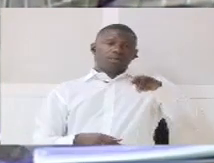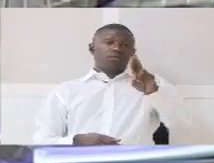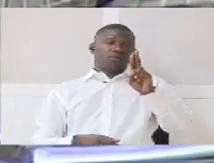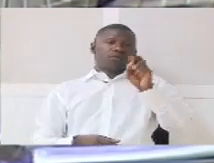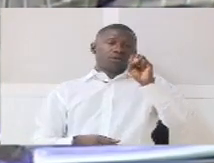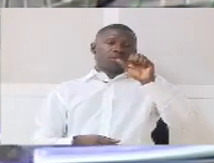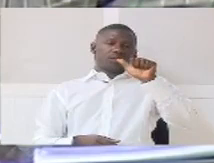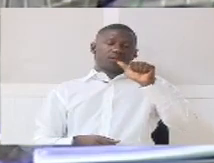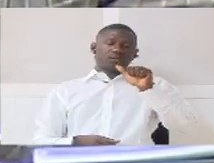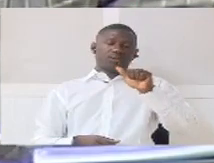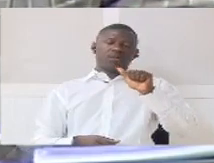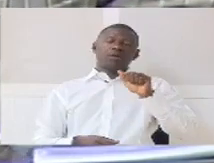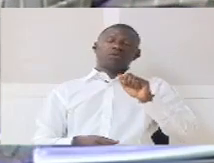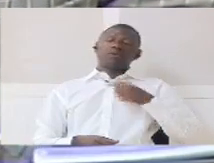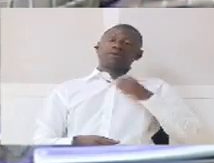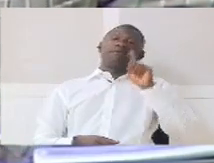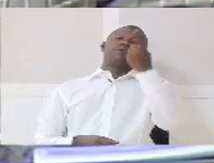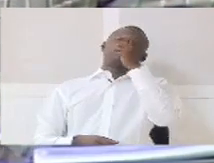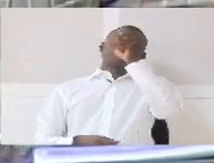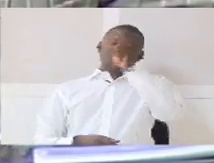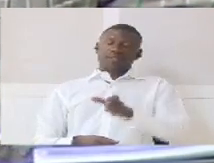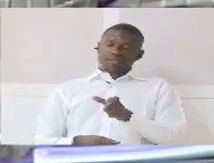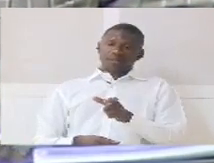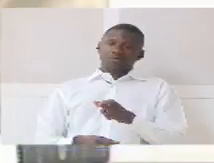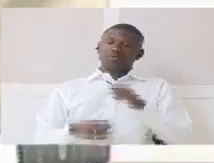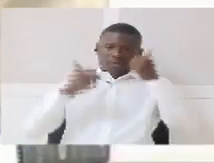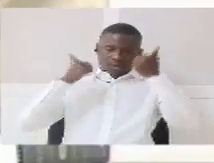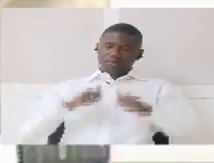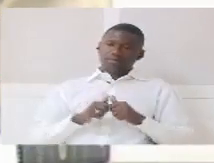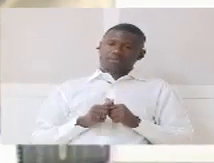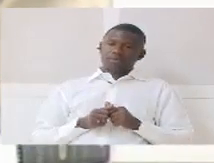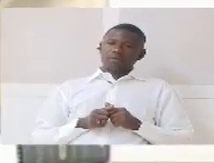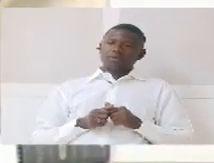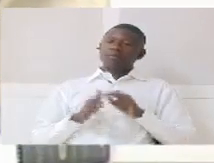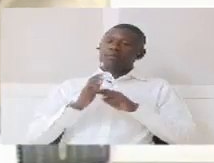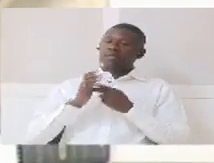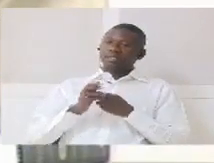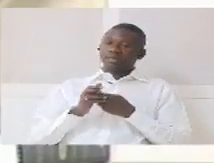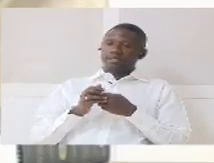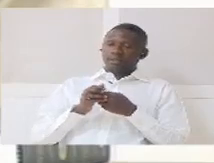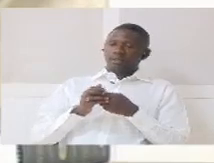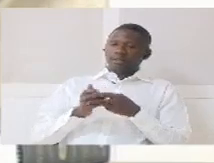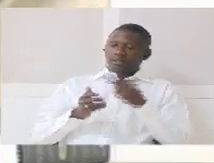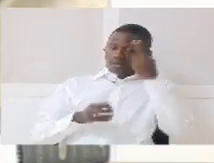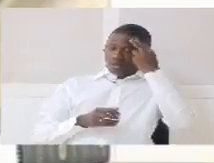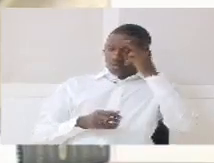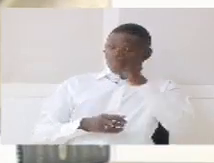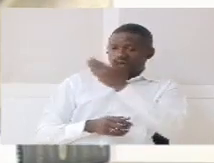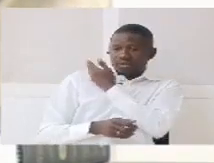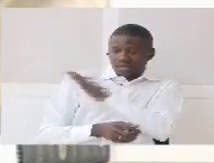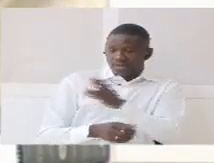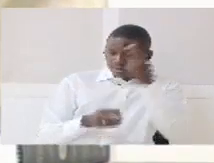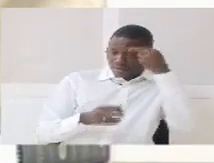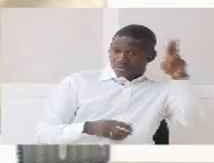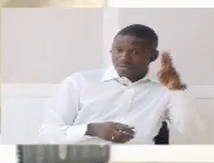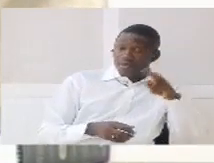Musa was the first person to whom it has happened to. He discharged already. To be discharged already. And then rearrested again. And then to be rearrested again.